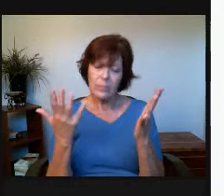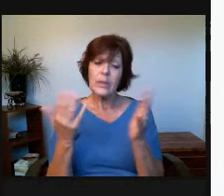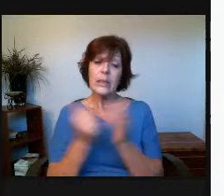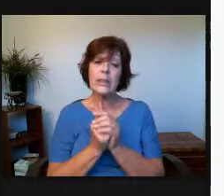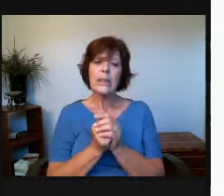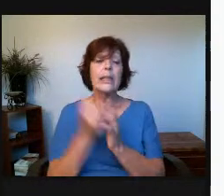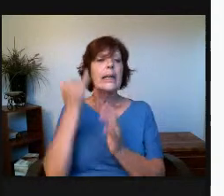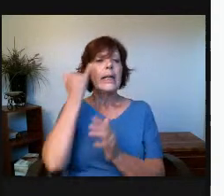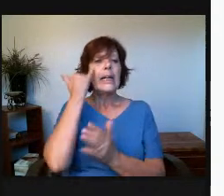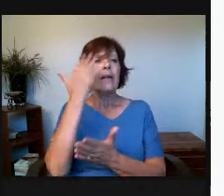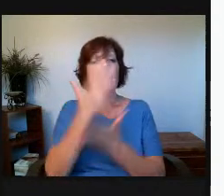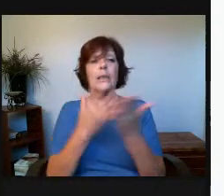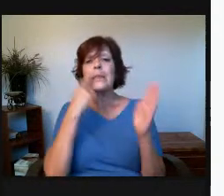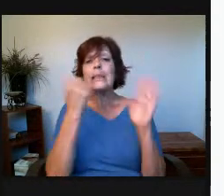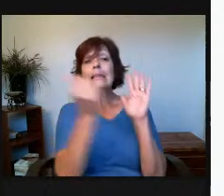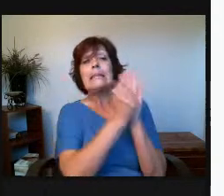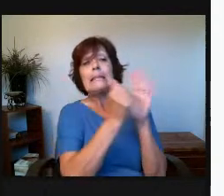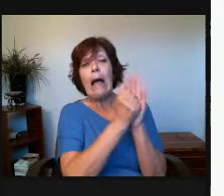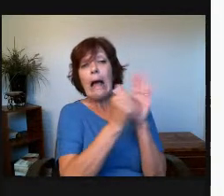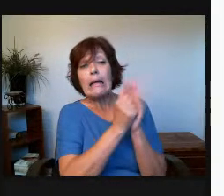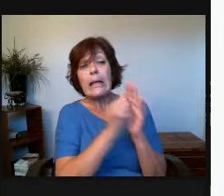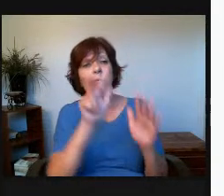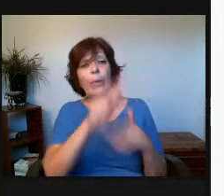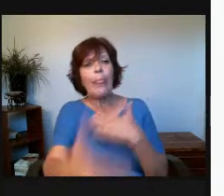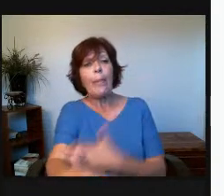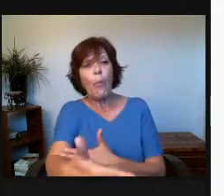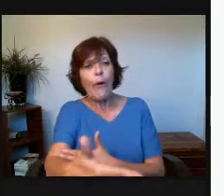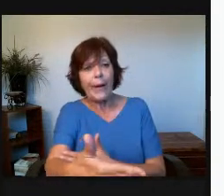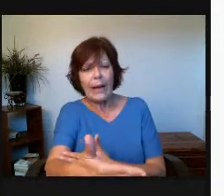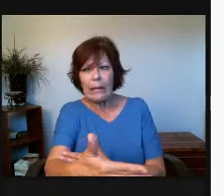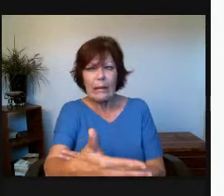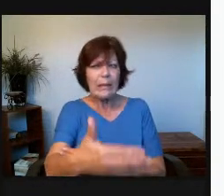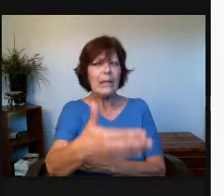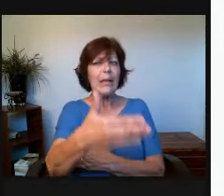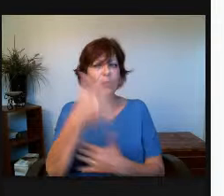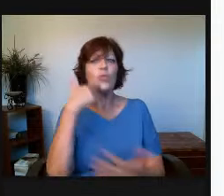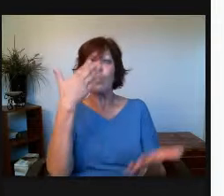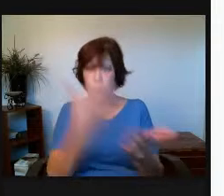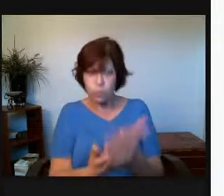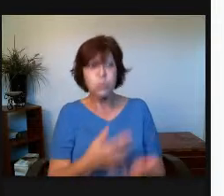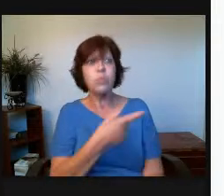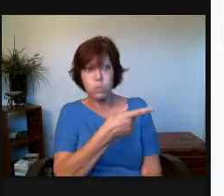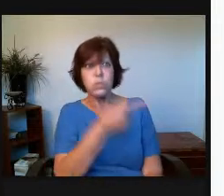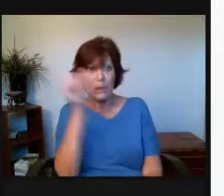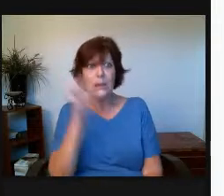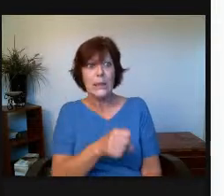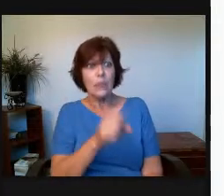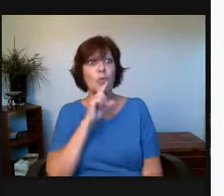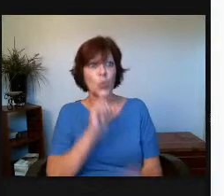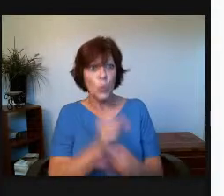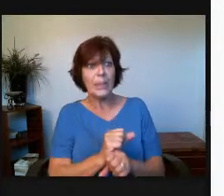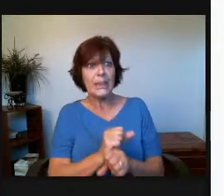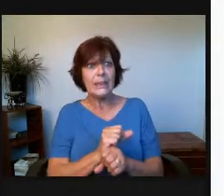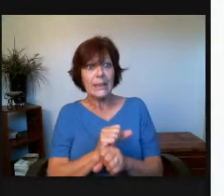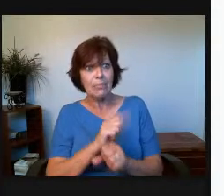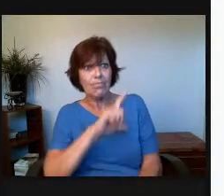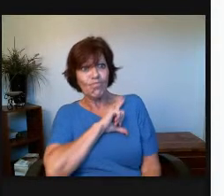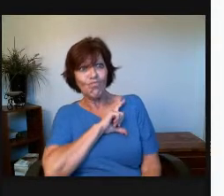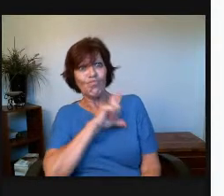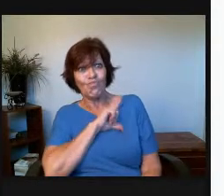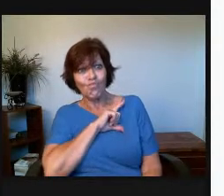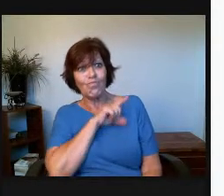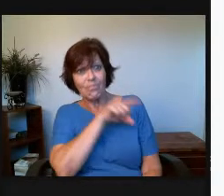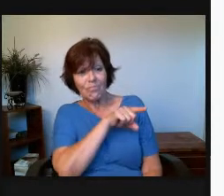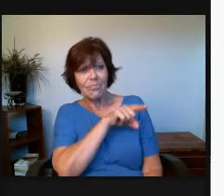if somebody's knocking at your door at 3:00 in the morning and you have verified this is actually a member of the